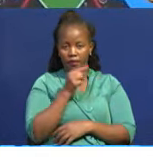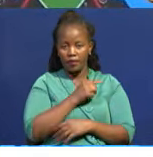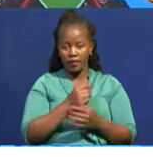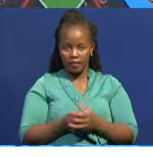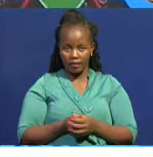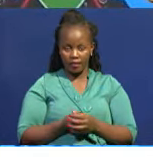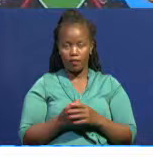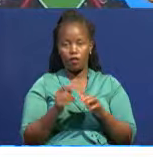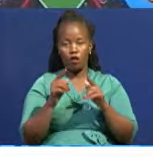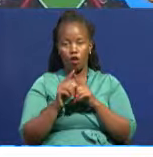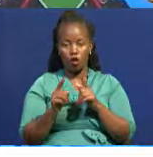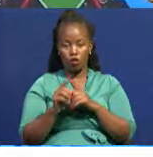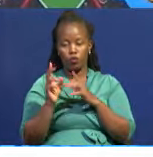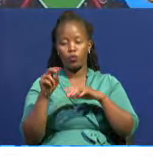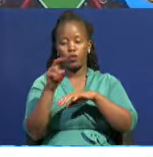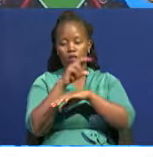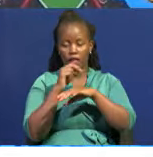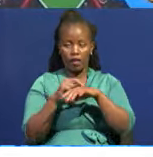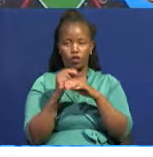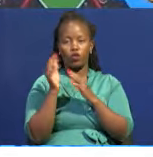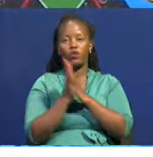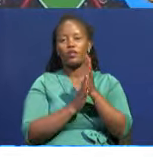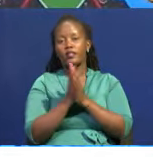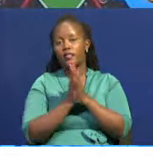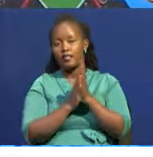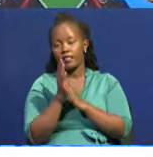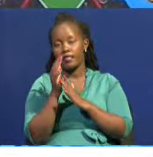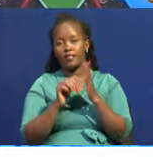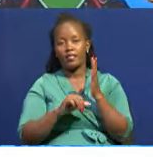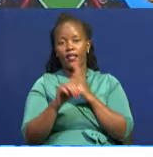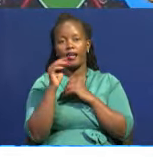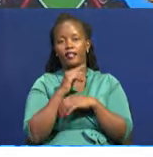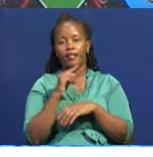Are the national interests under threat?